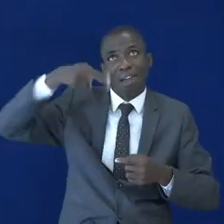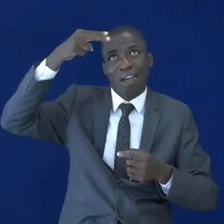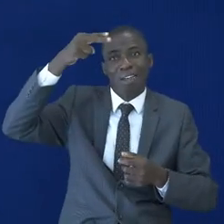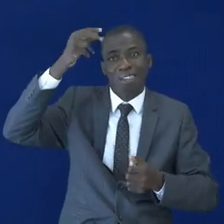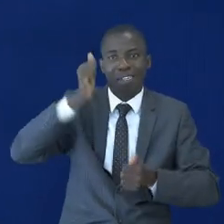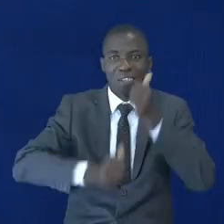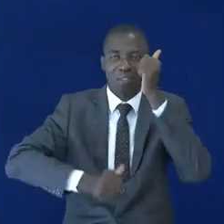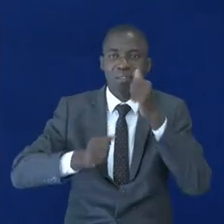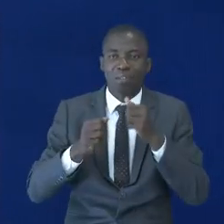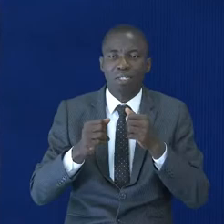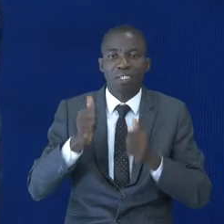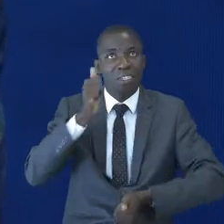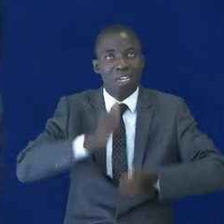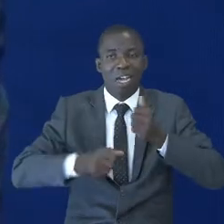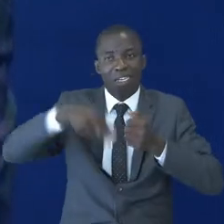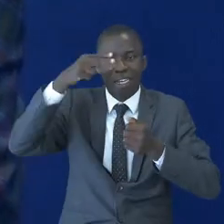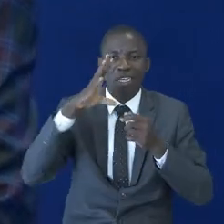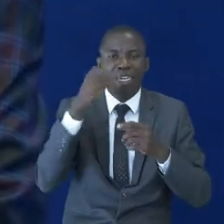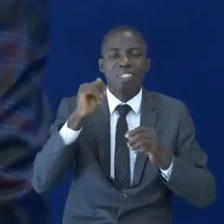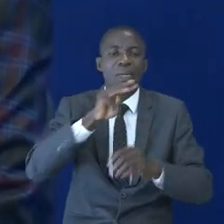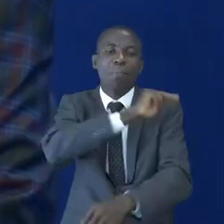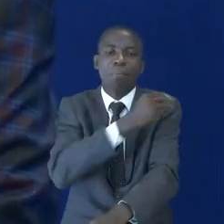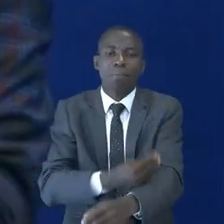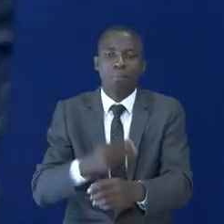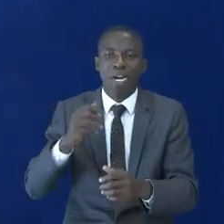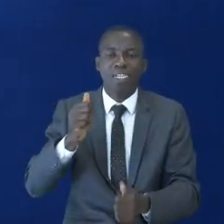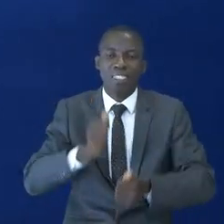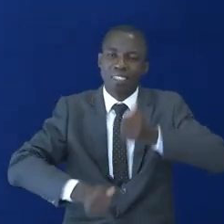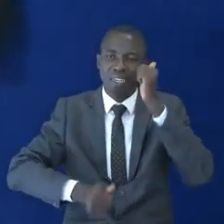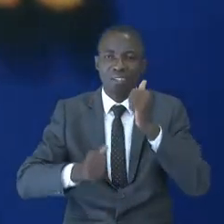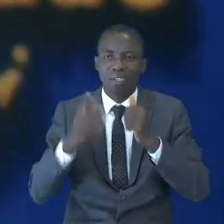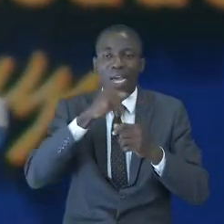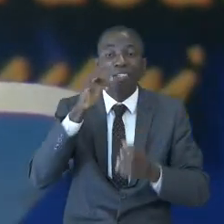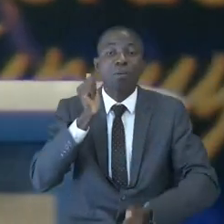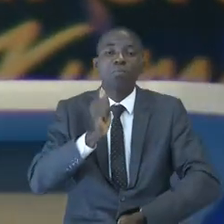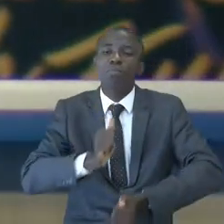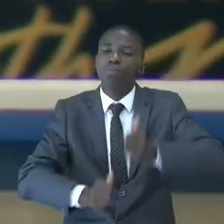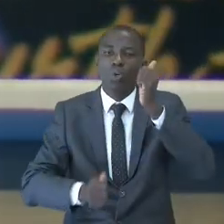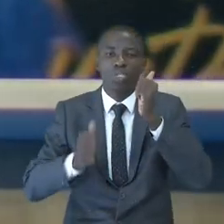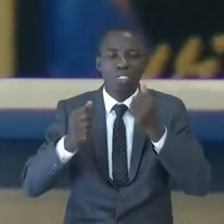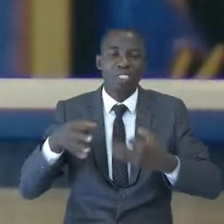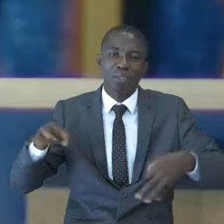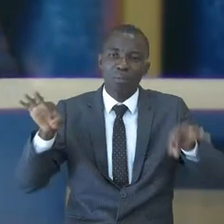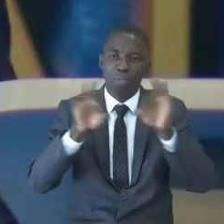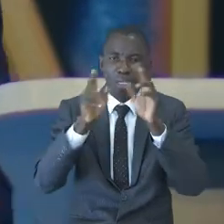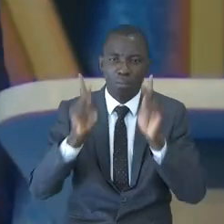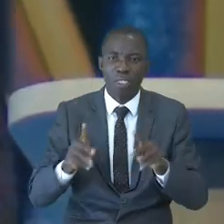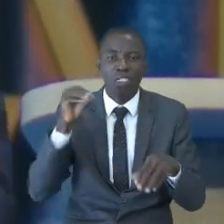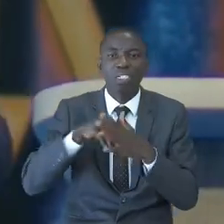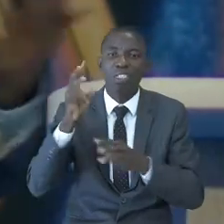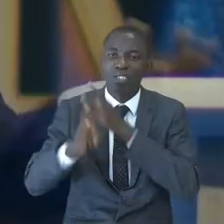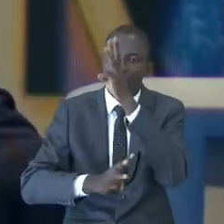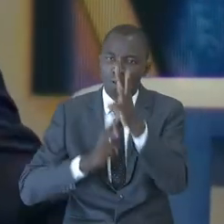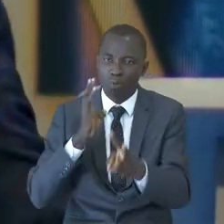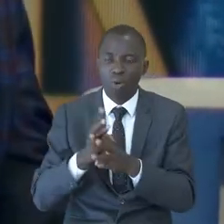the greatest, the mightiest, and the most important person in the world.